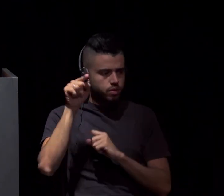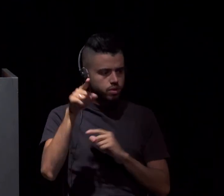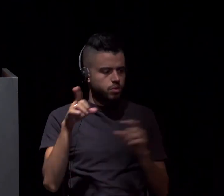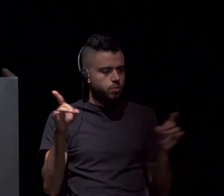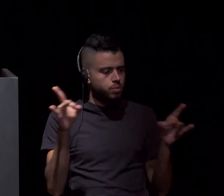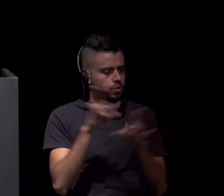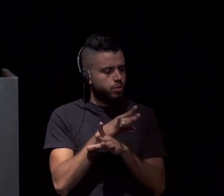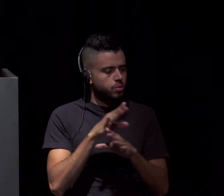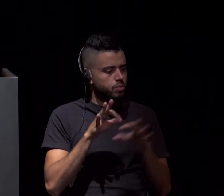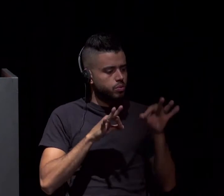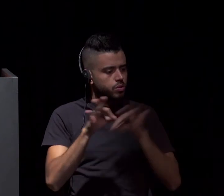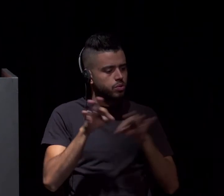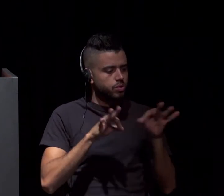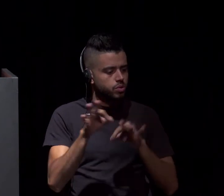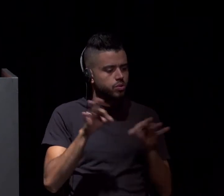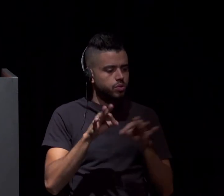2008,